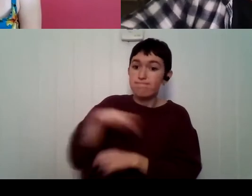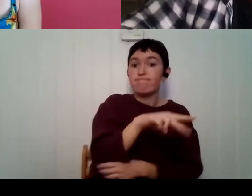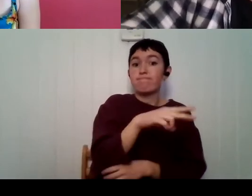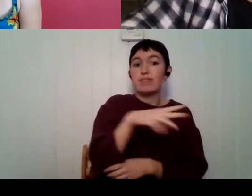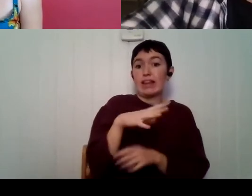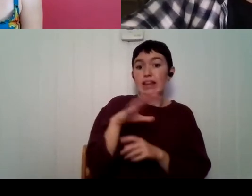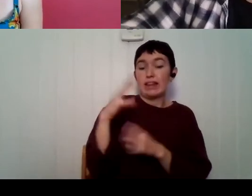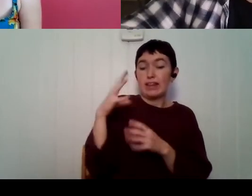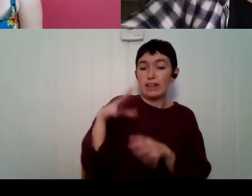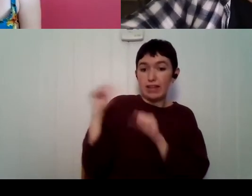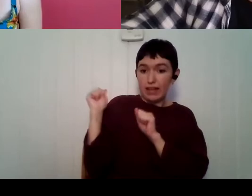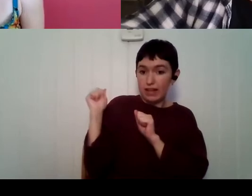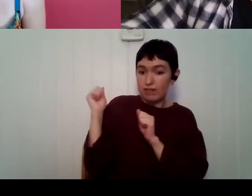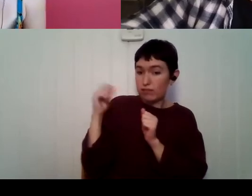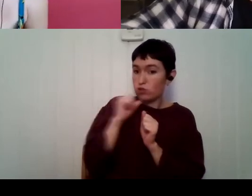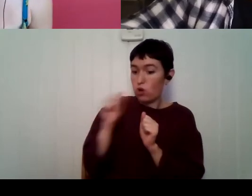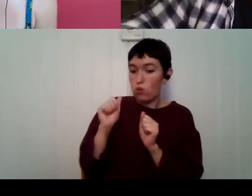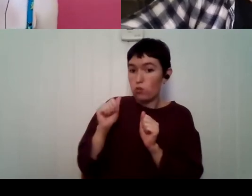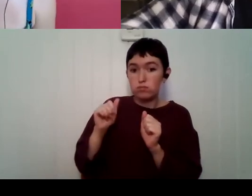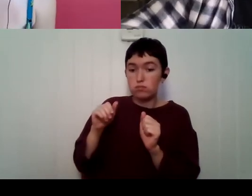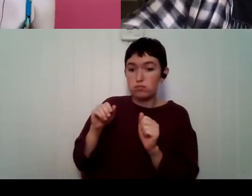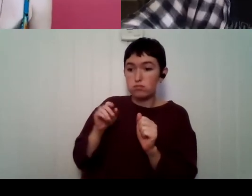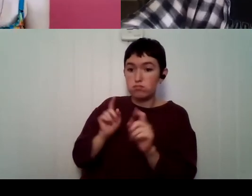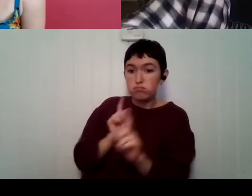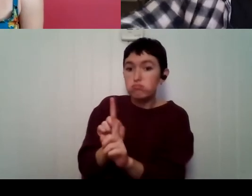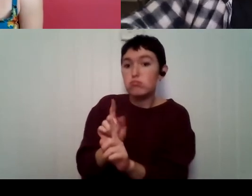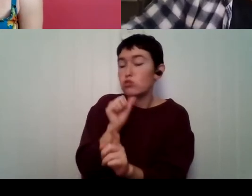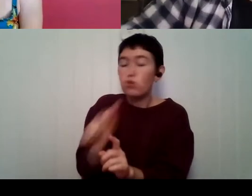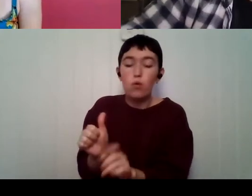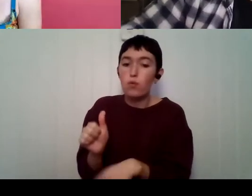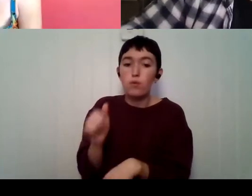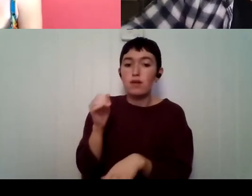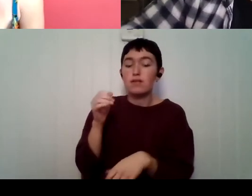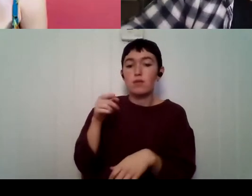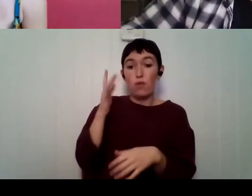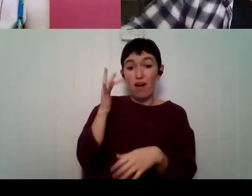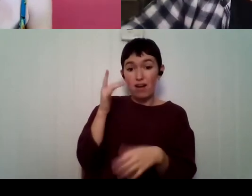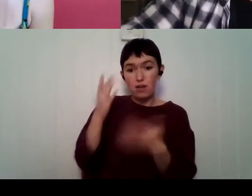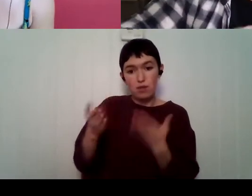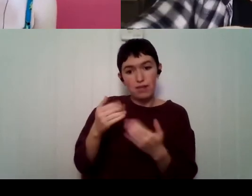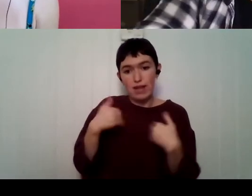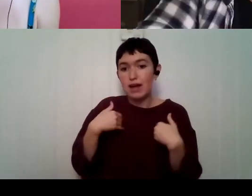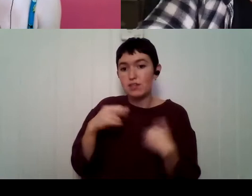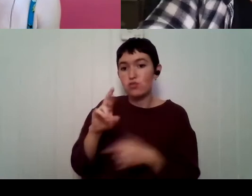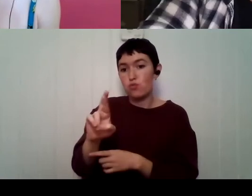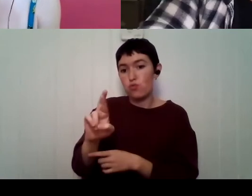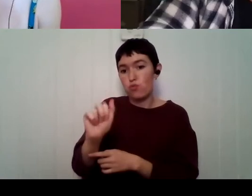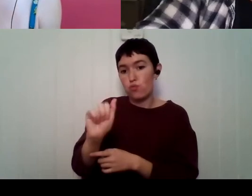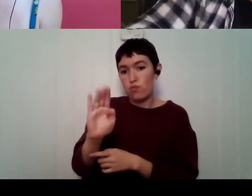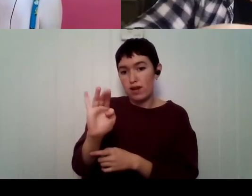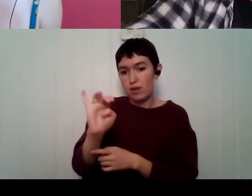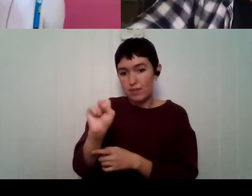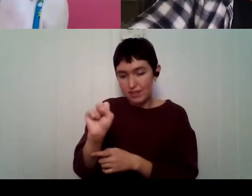when you're going to need it. Don't say hello. If you see a skunk or raccoon during the day, get out of there. Maybe call animal control. All right. The next